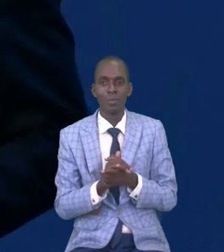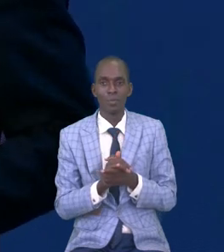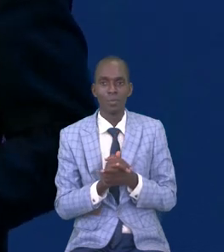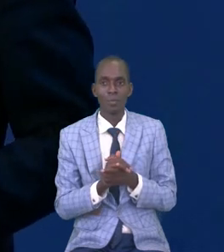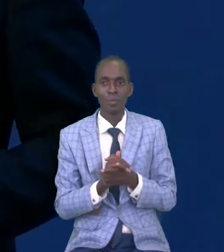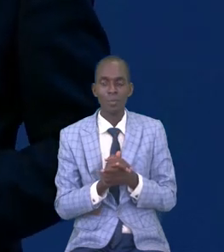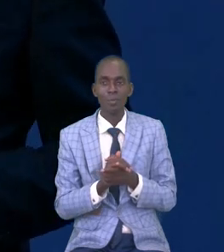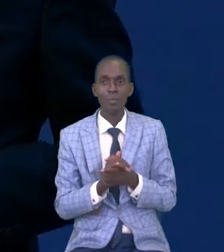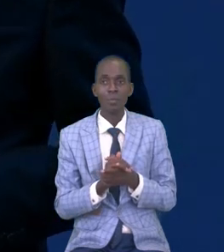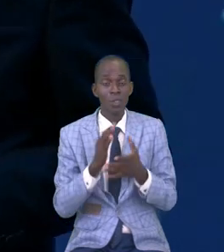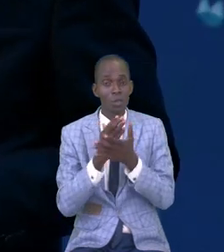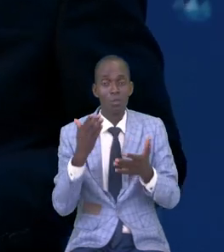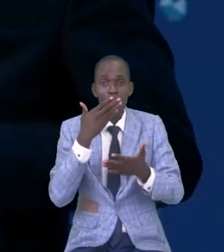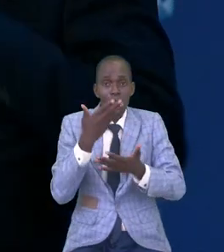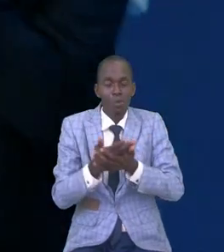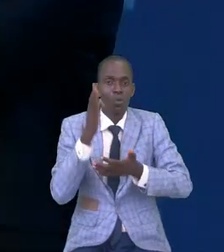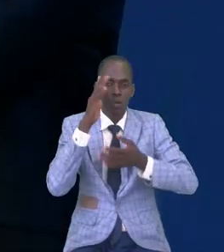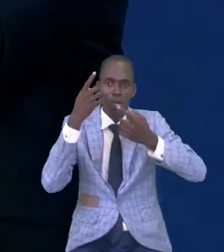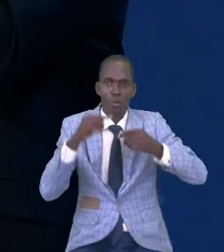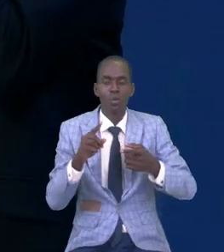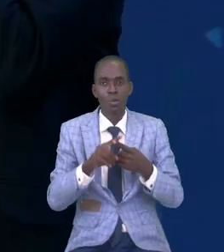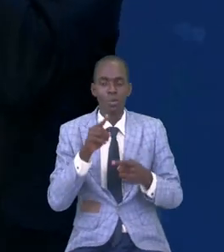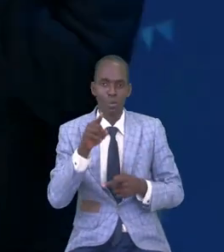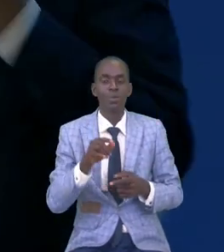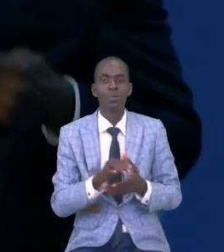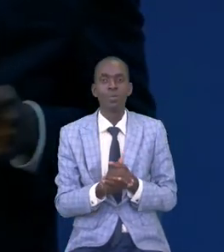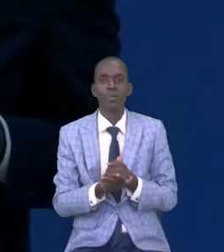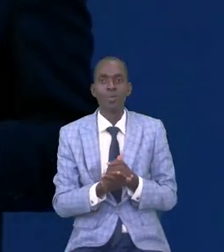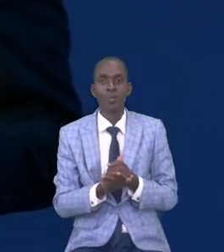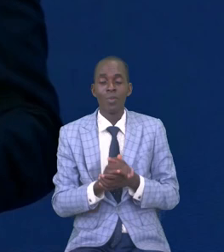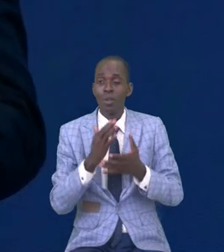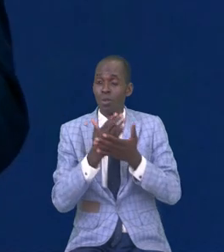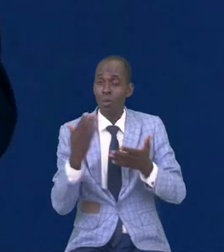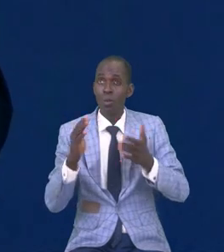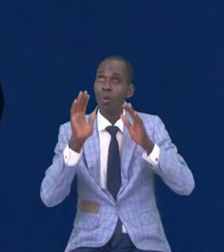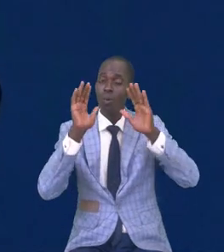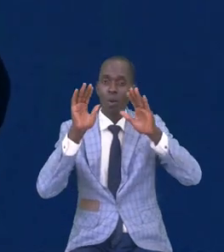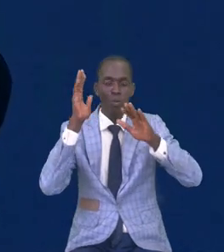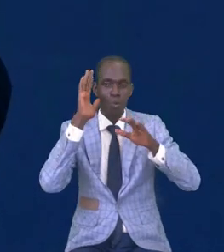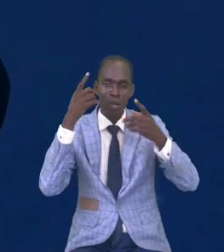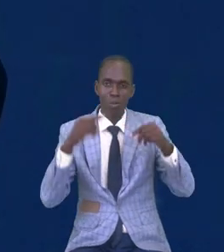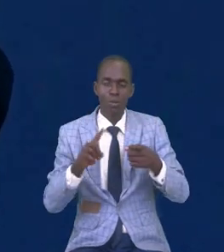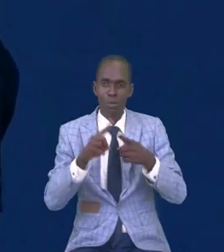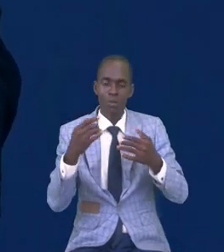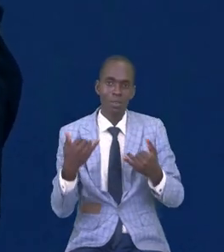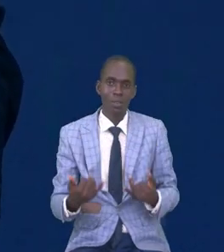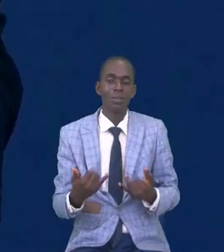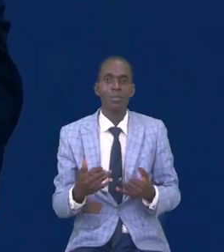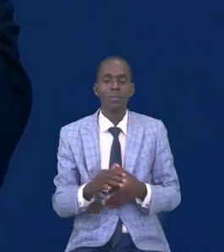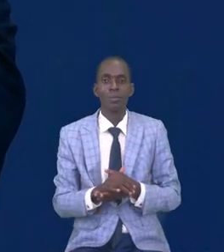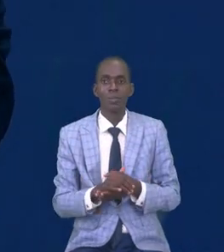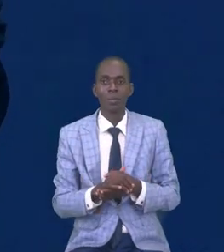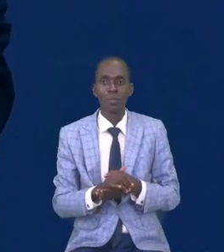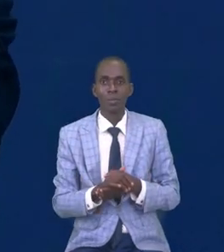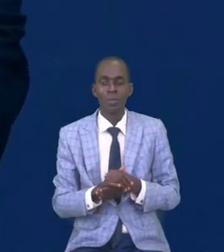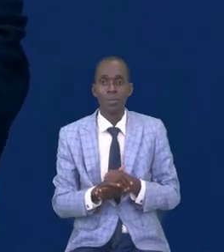Something good is going to happen to you tonight. Something wonderful is going to happen to you tonight. If you are